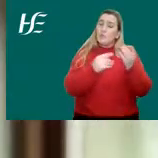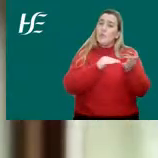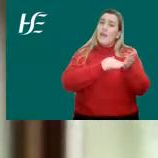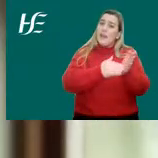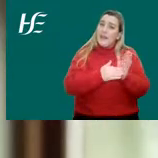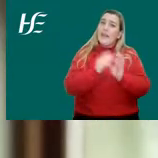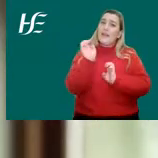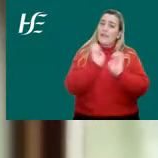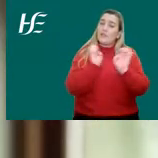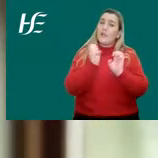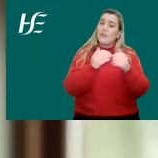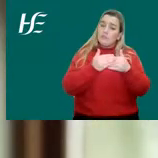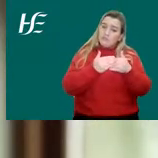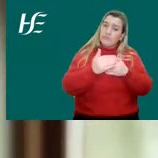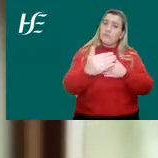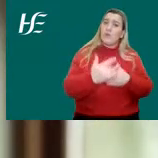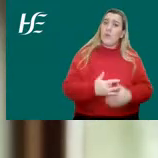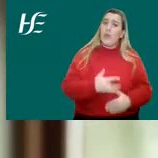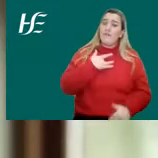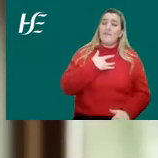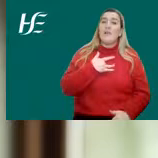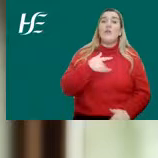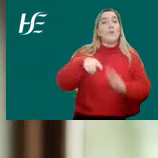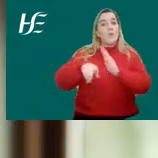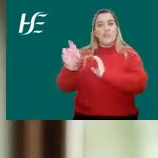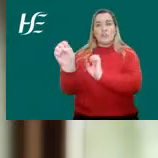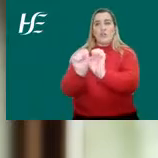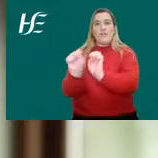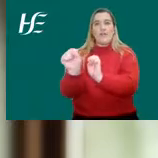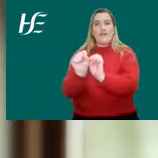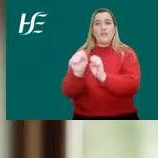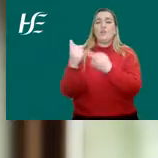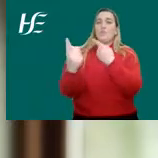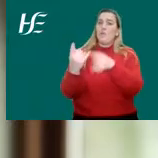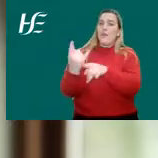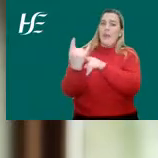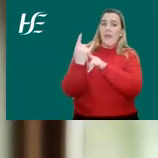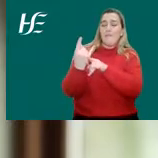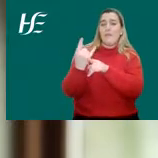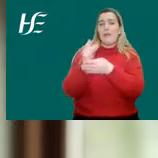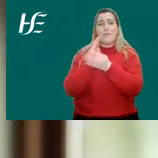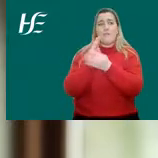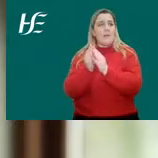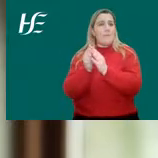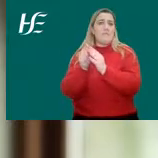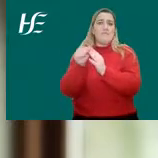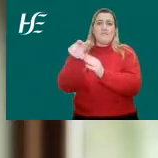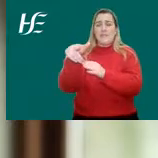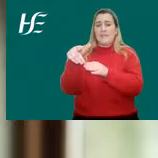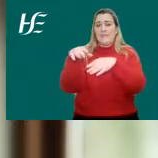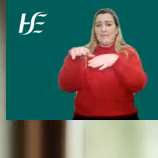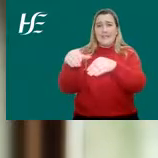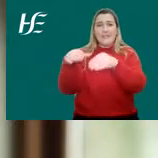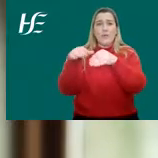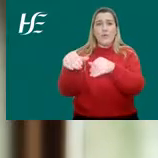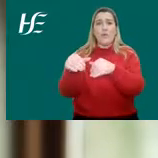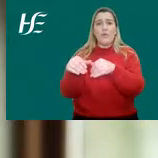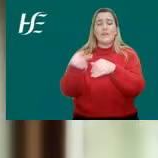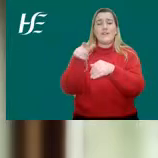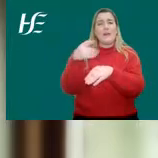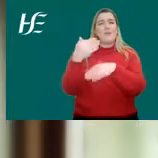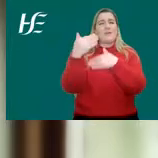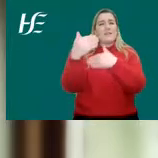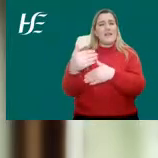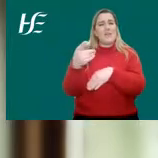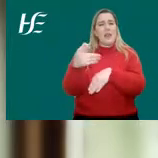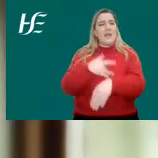woman. Because like going to the service, like the menopause hub, and to the physiotherapy, I think at this stage in your life, it's like having an NCT, when you're kind